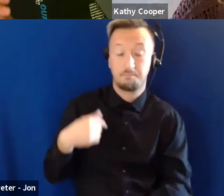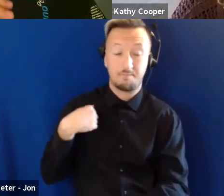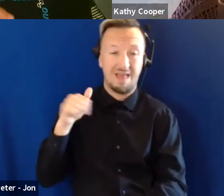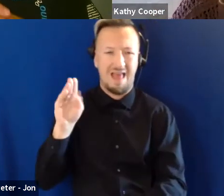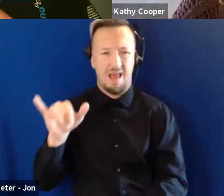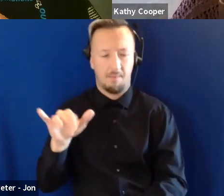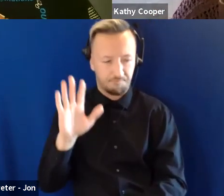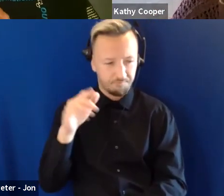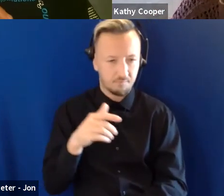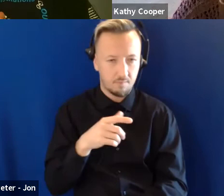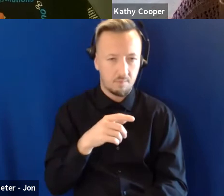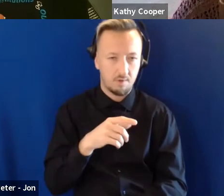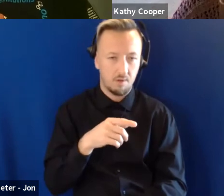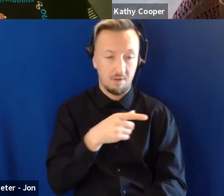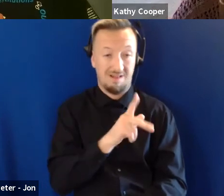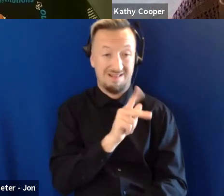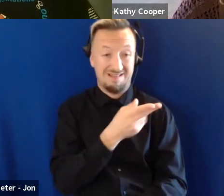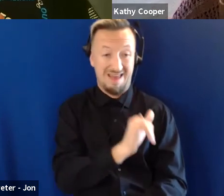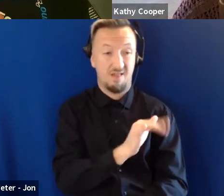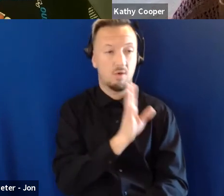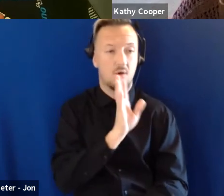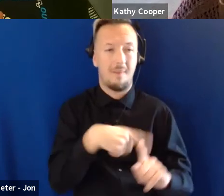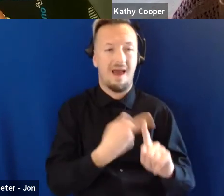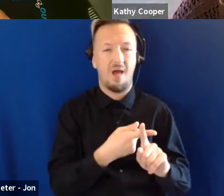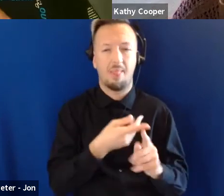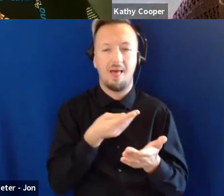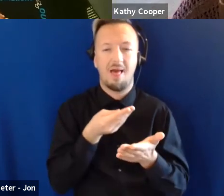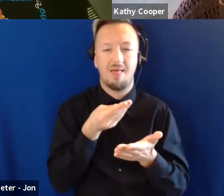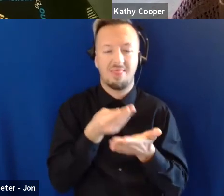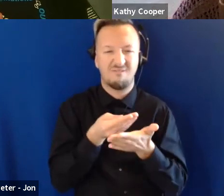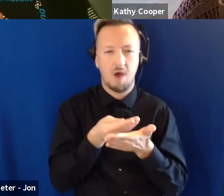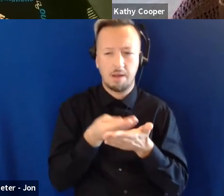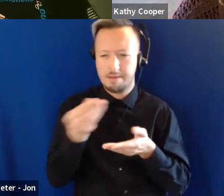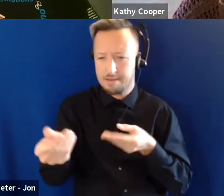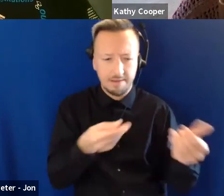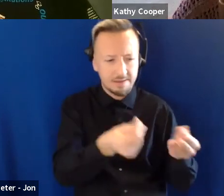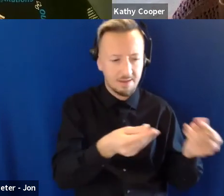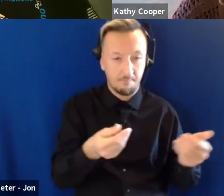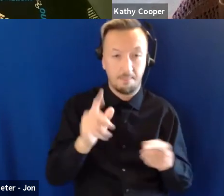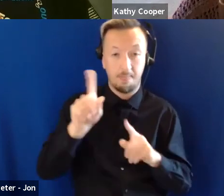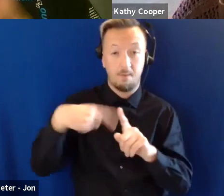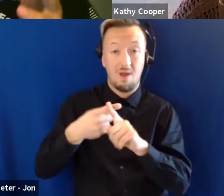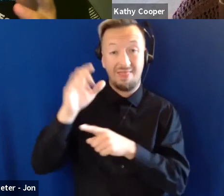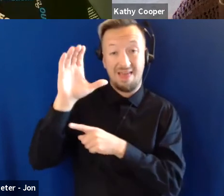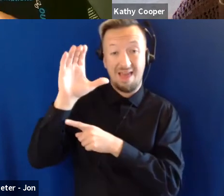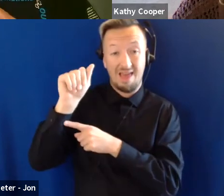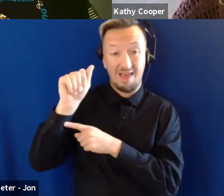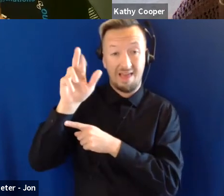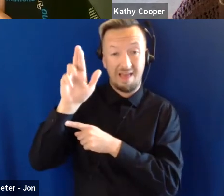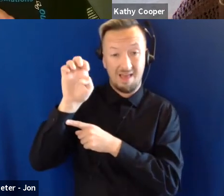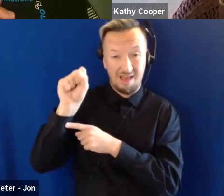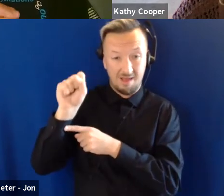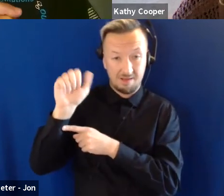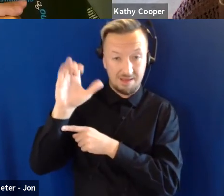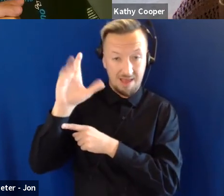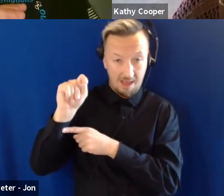so when Kathy was talking about sort of the funding formulas, when CARES Act funding came down, thank you very much